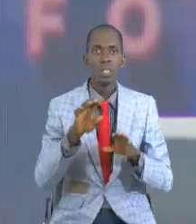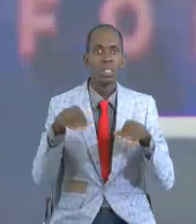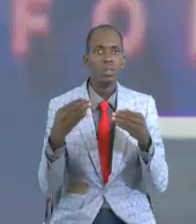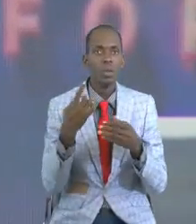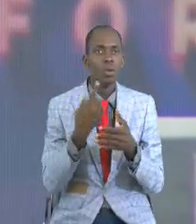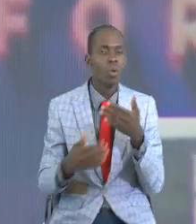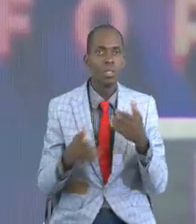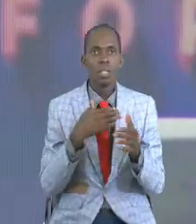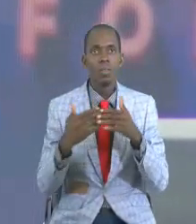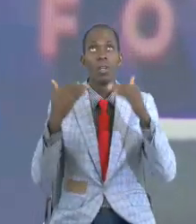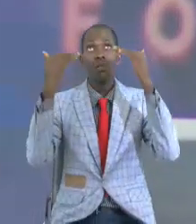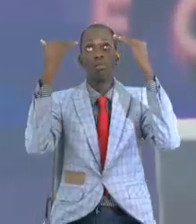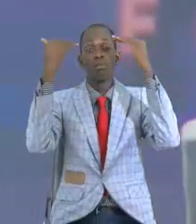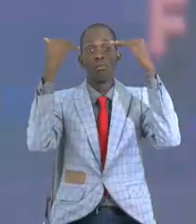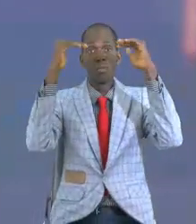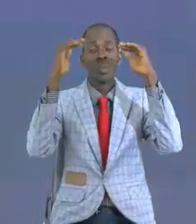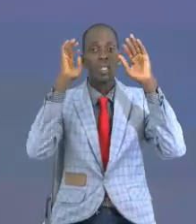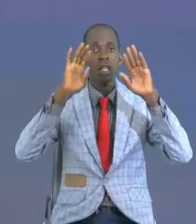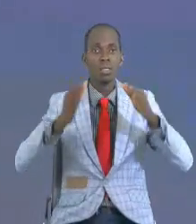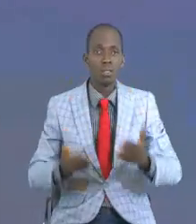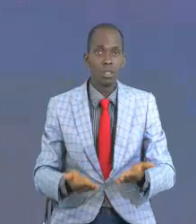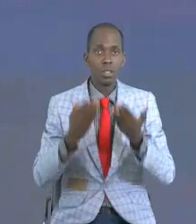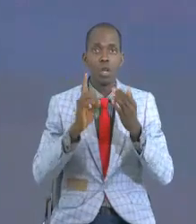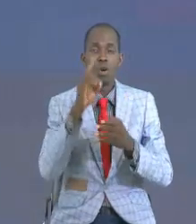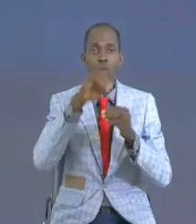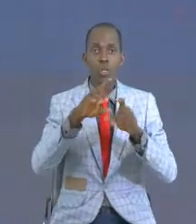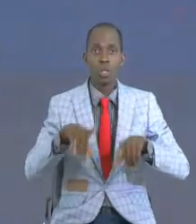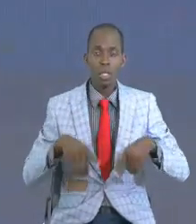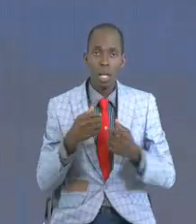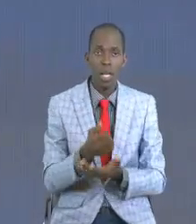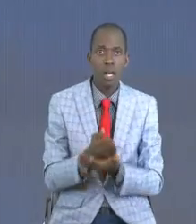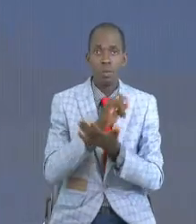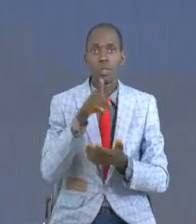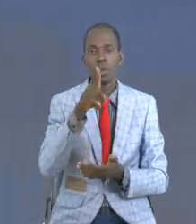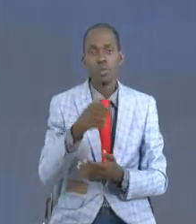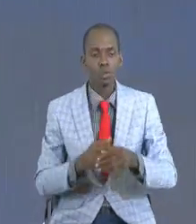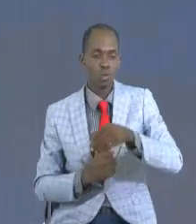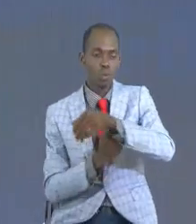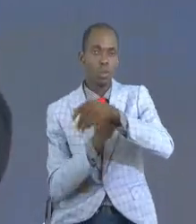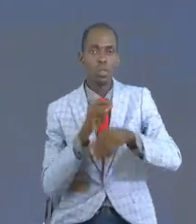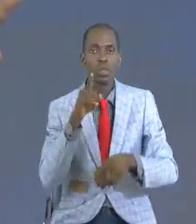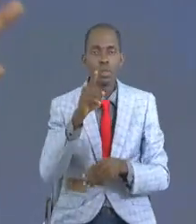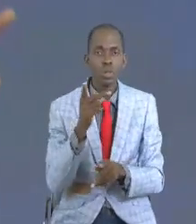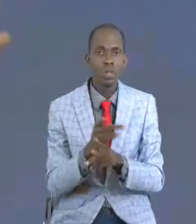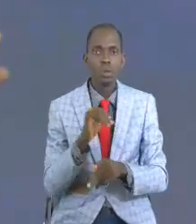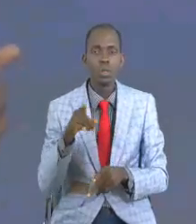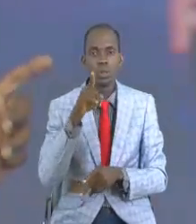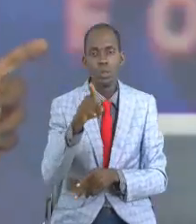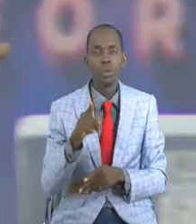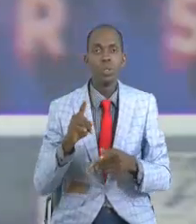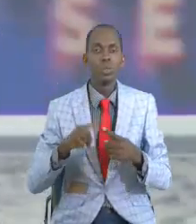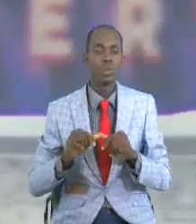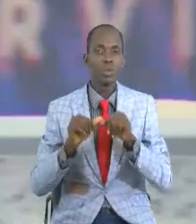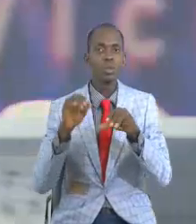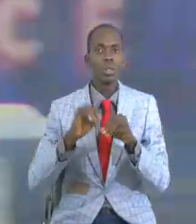he has raised up in your life, helping you, supporting you, sustaining you, maintaining the grace of God in